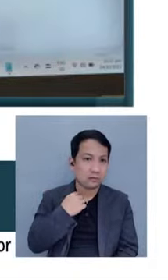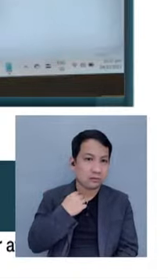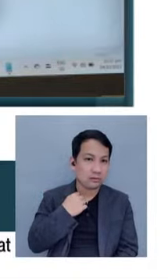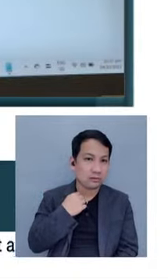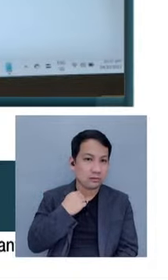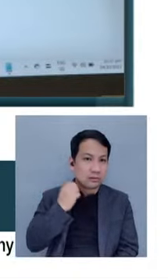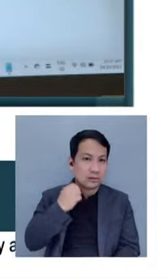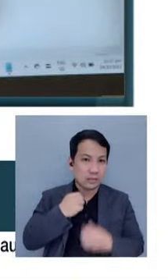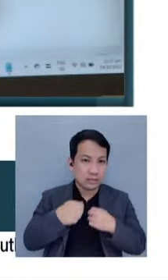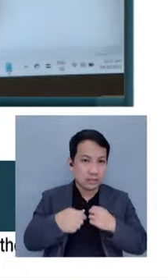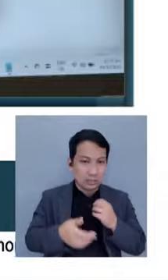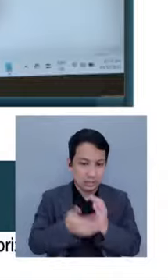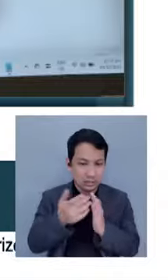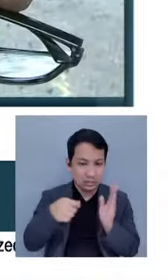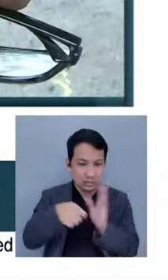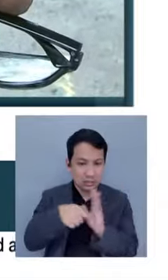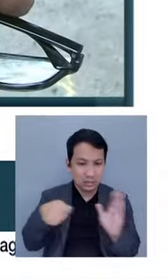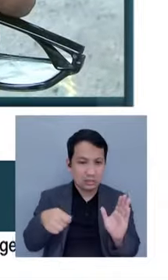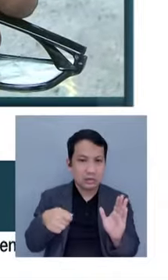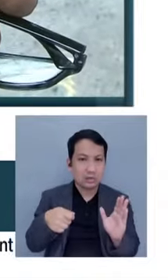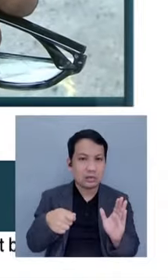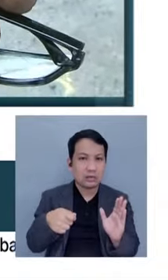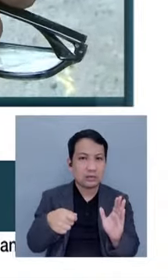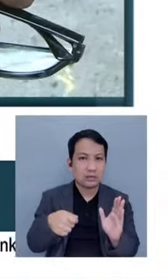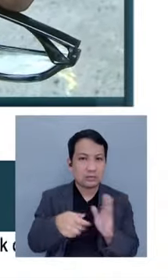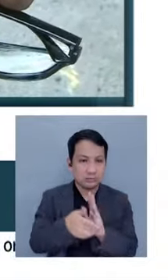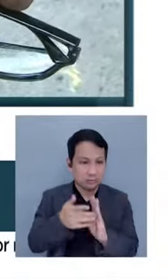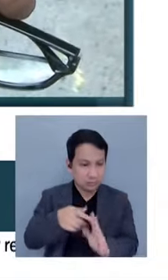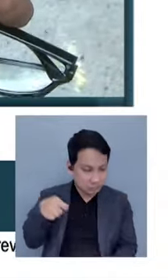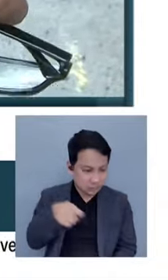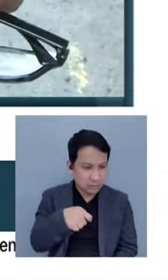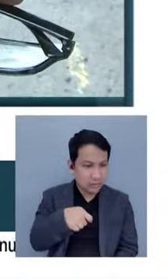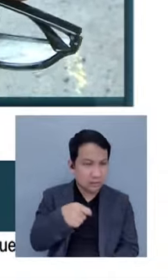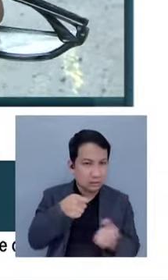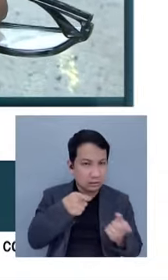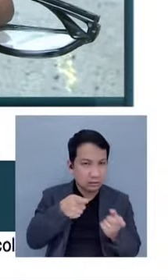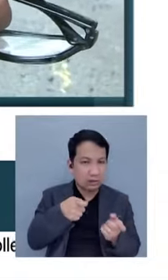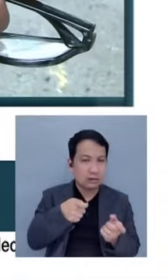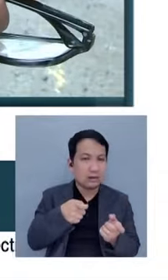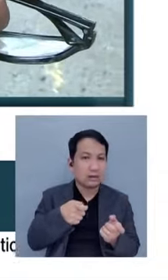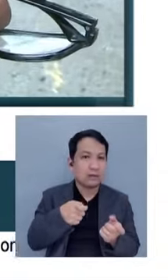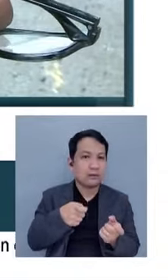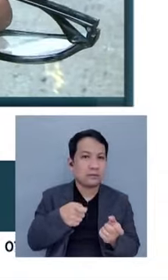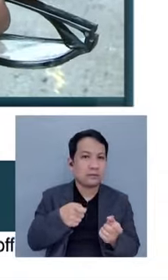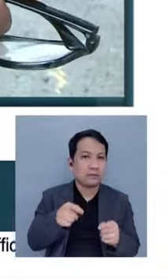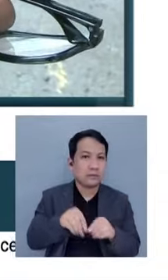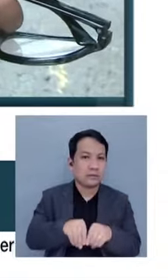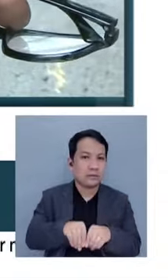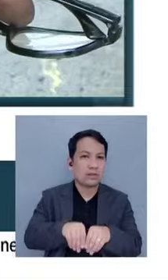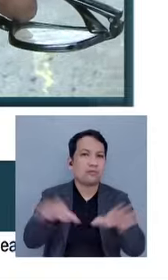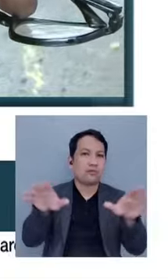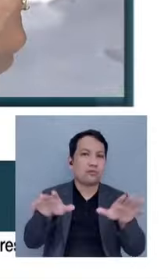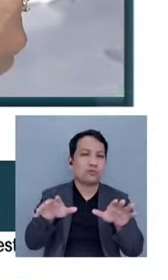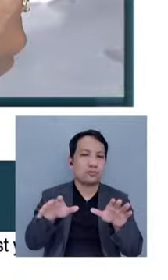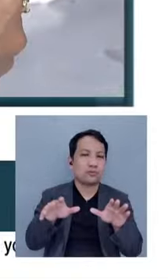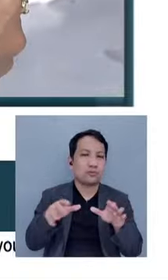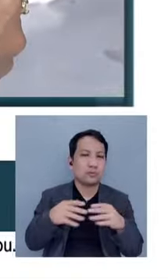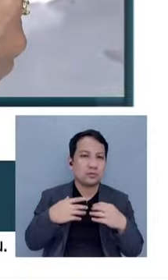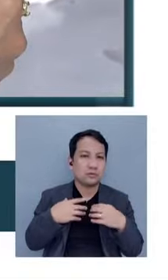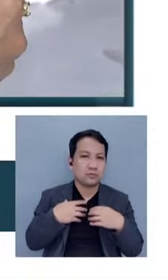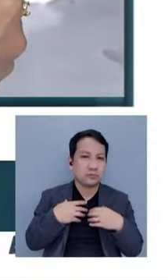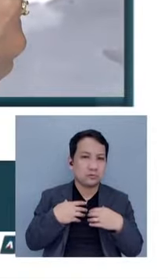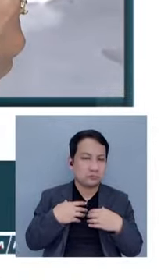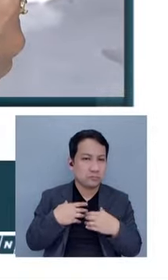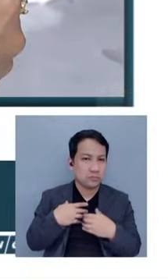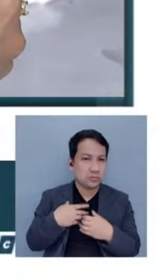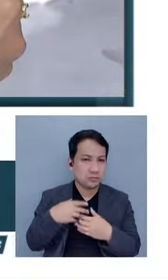your they point a knife at you so that they can take your money. Now it's an entire enterprise. They're all white-collar jobs. They have an